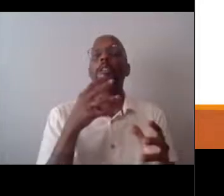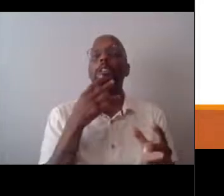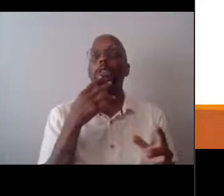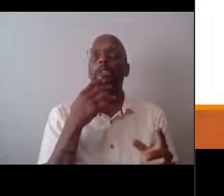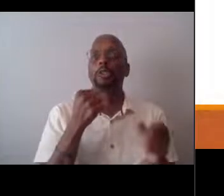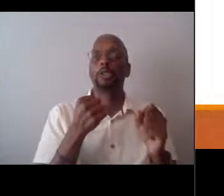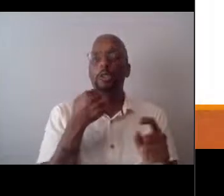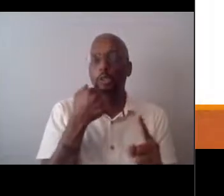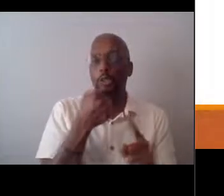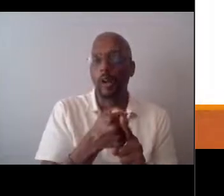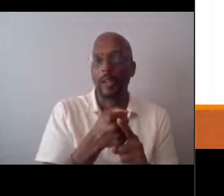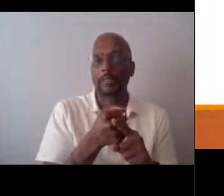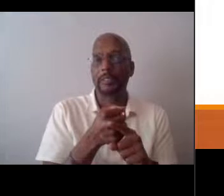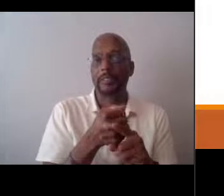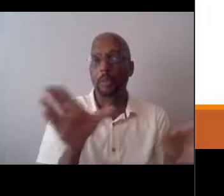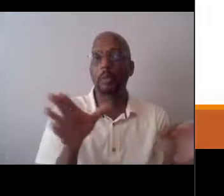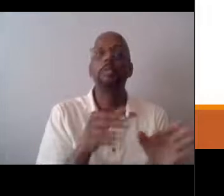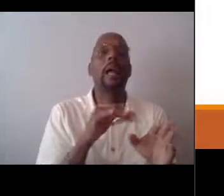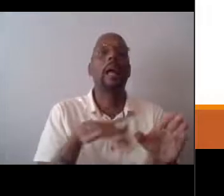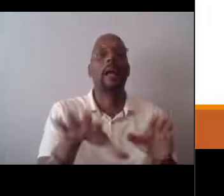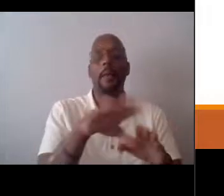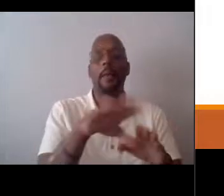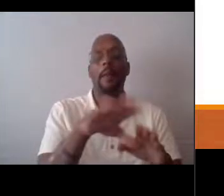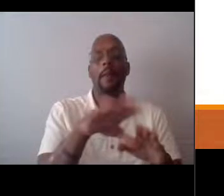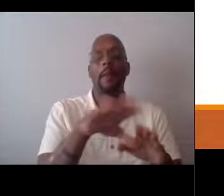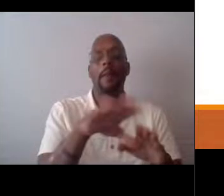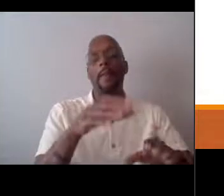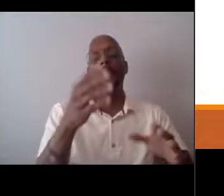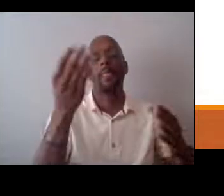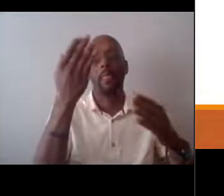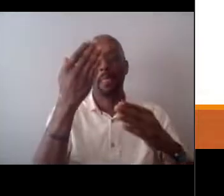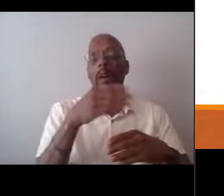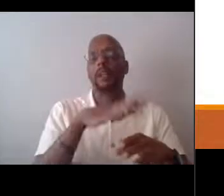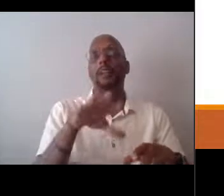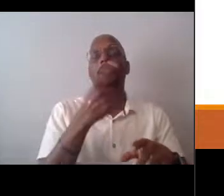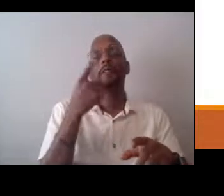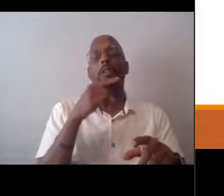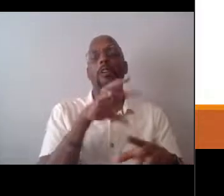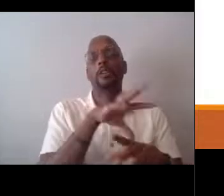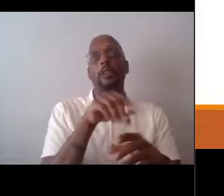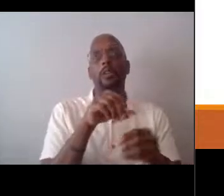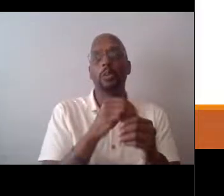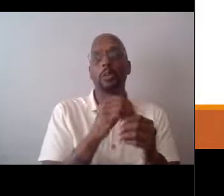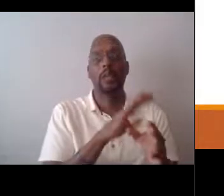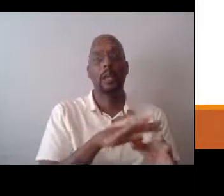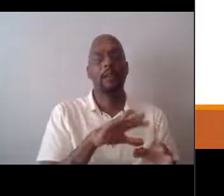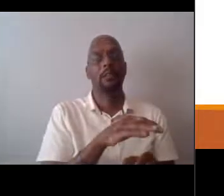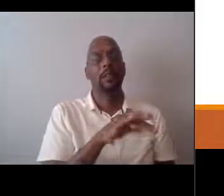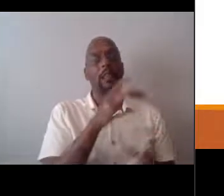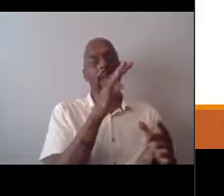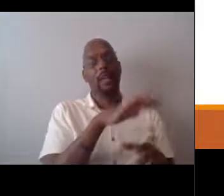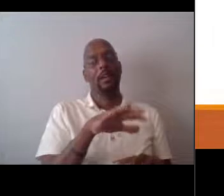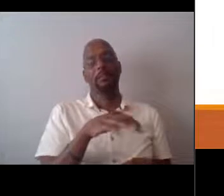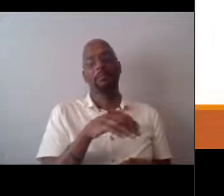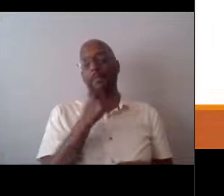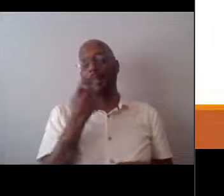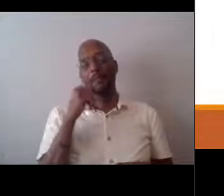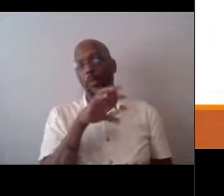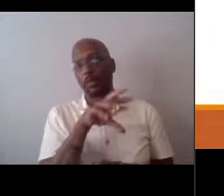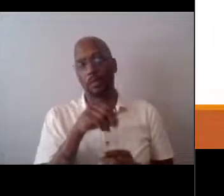the dark orange are areas that are screened for inclusion. The tan areas are the areas that are not screened for inclusion,